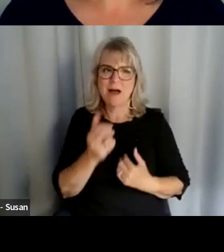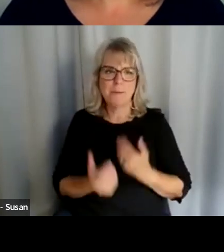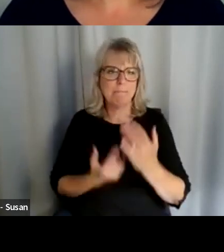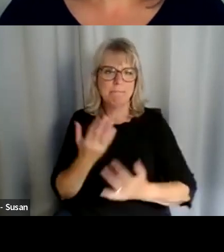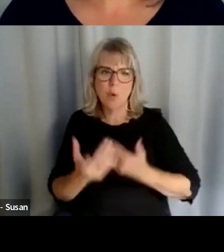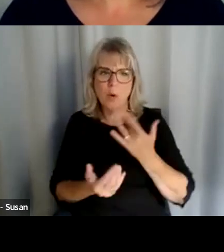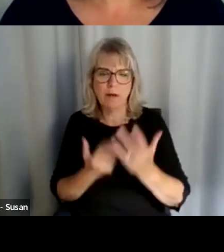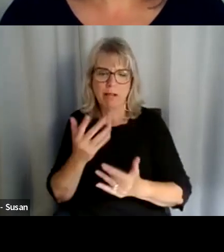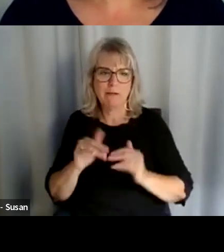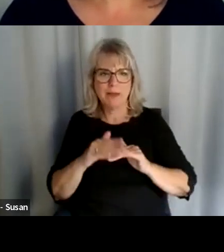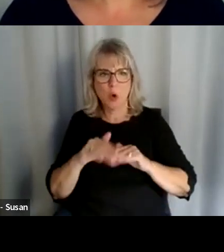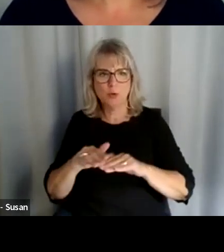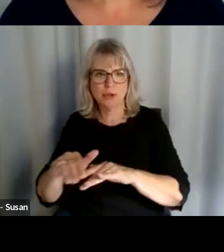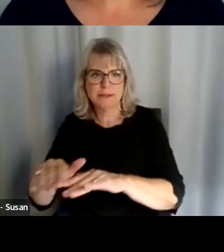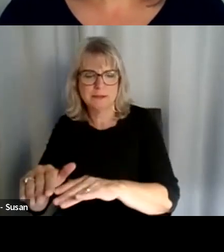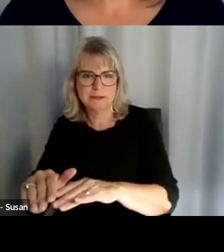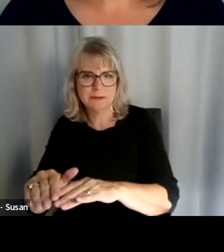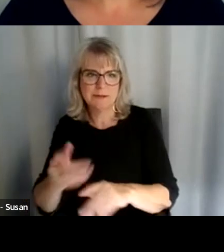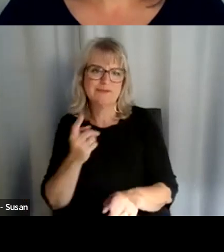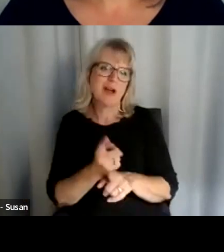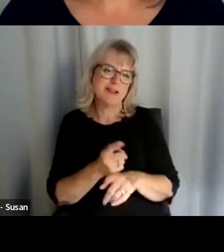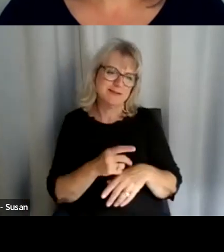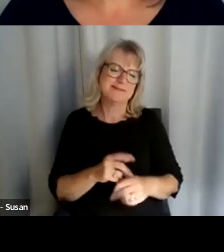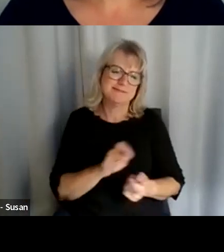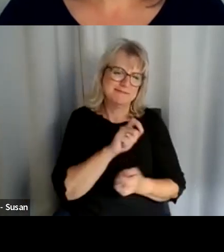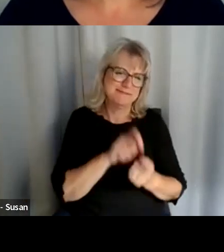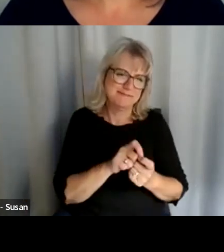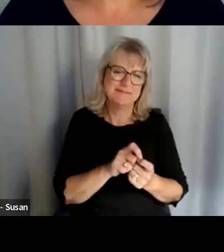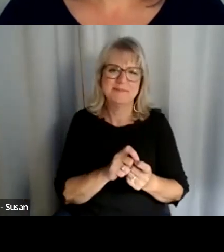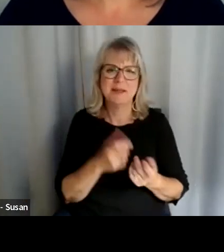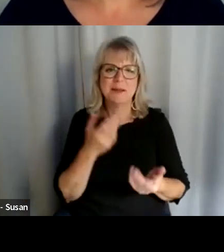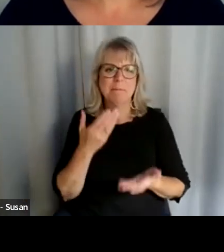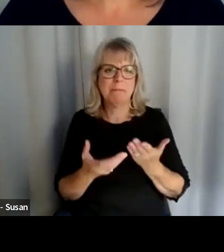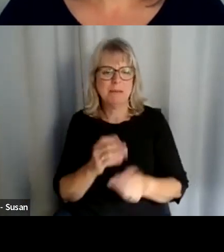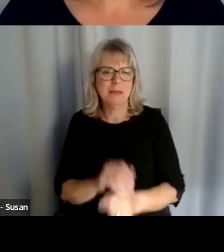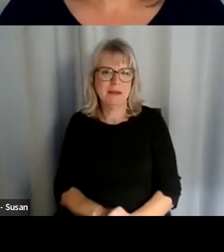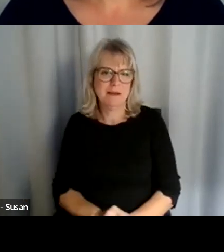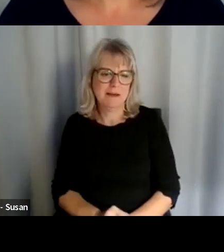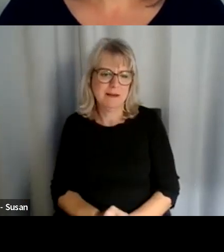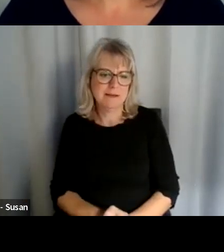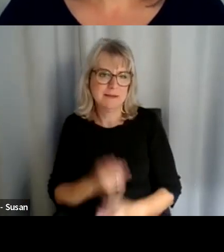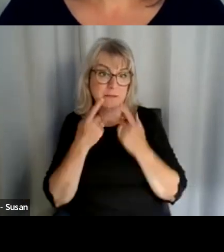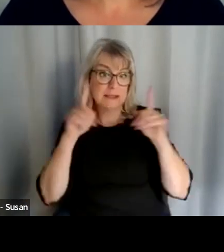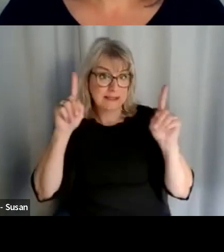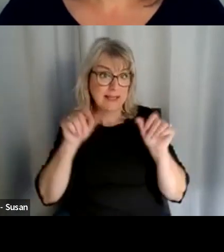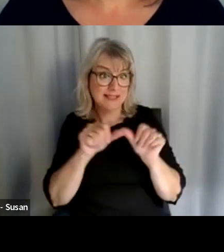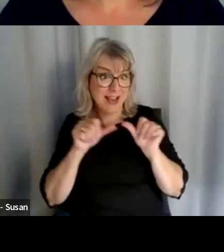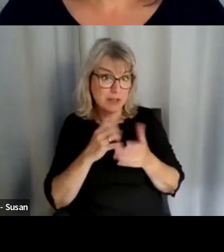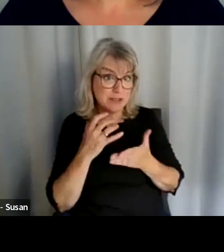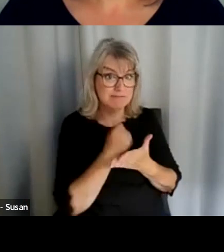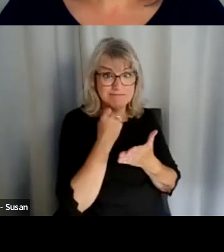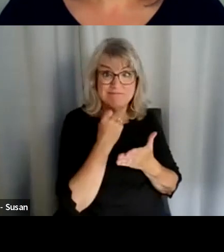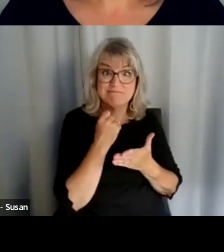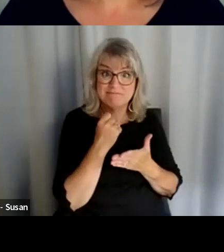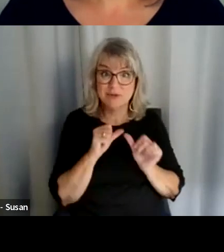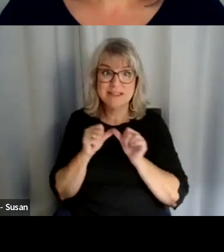we're trying exactly. Our best. Exactly. And maybe by picking up some success areas, you can have success,